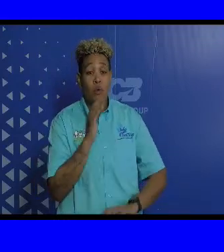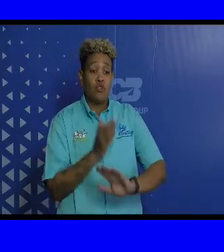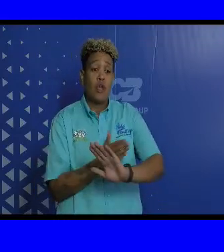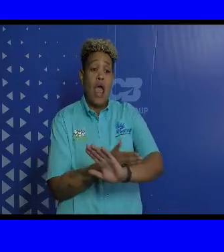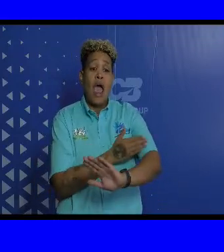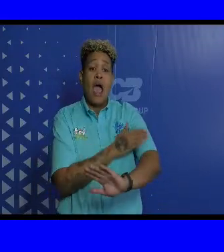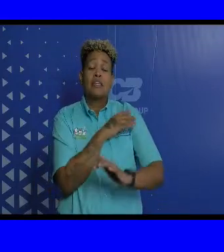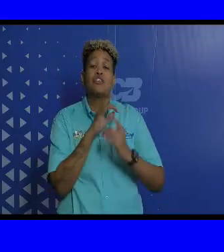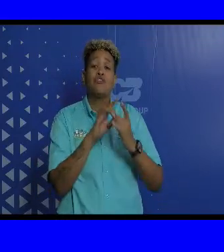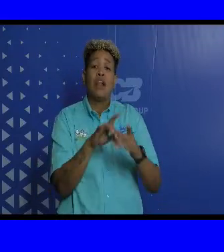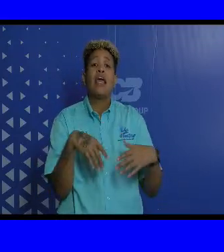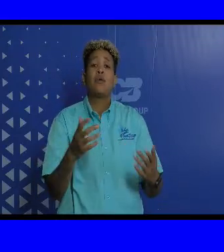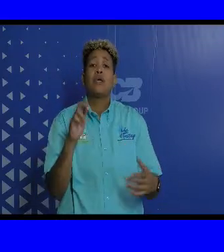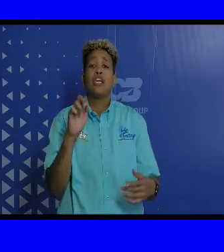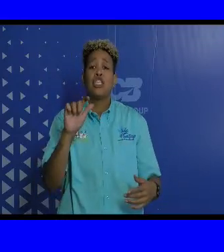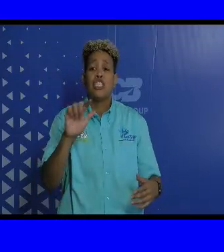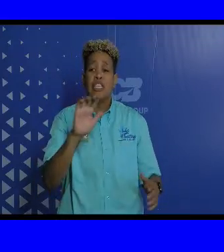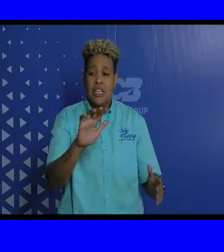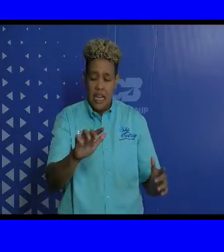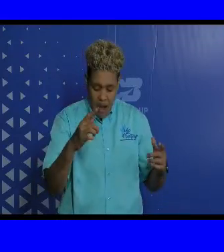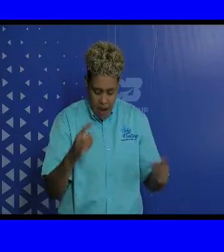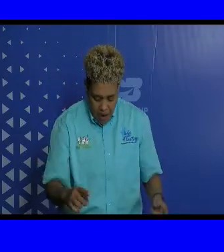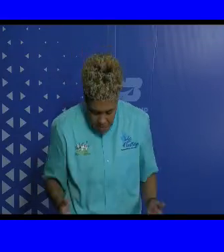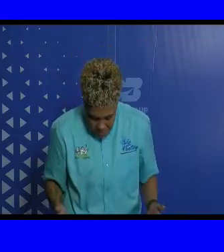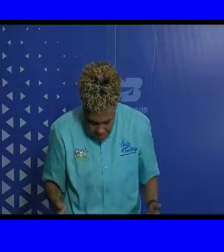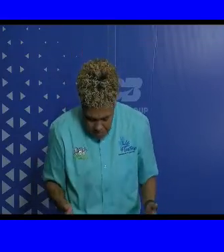strides in EGC,